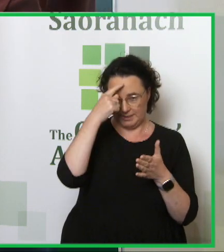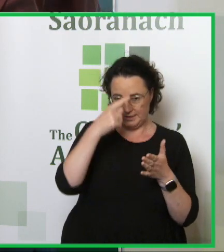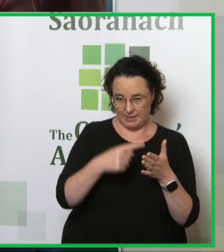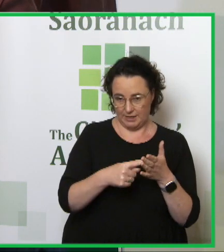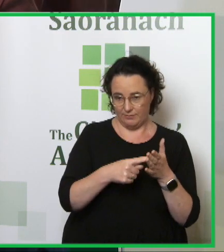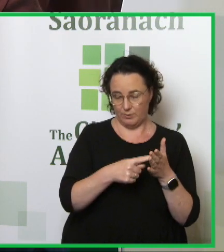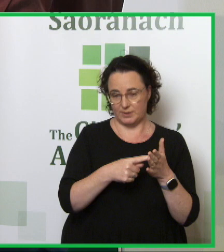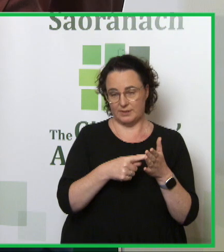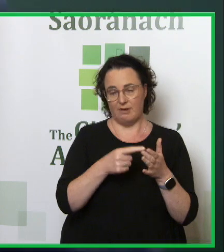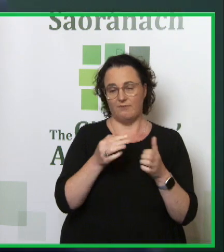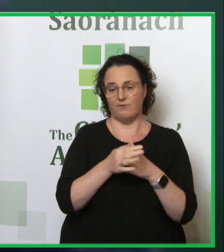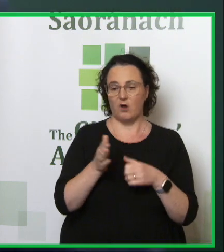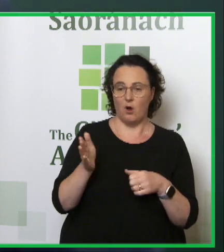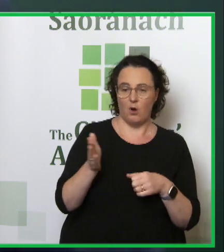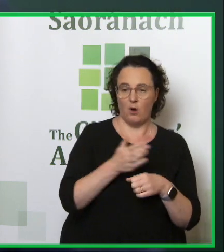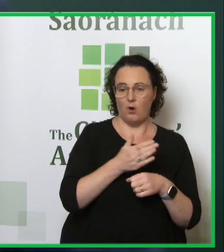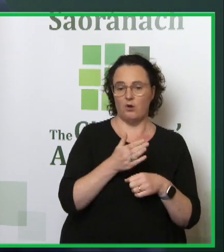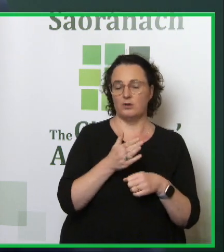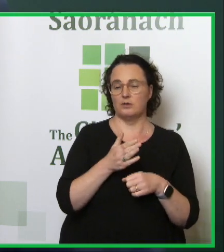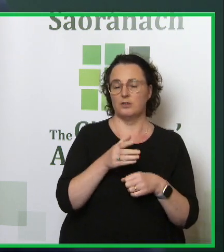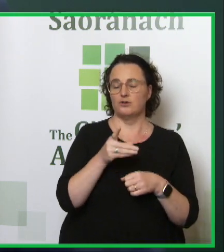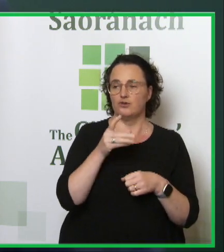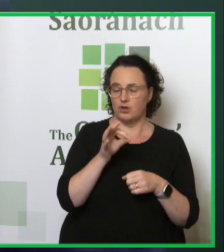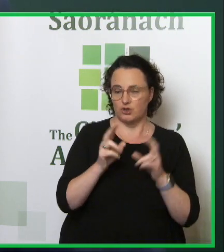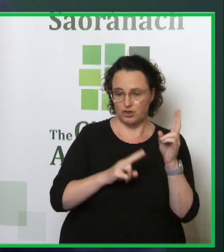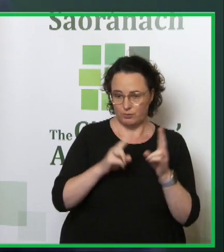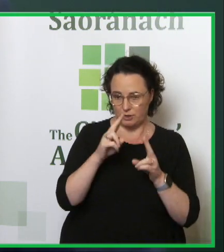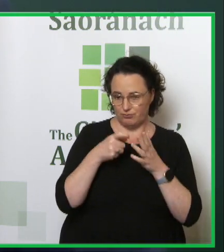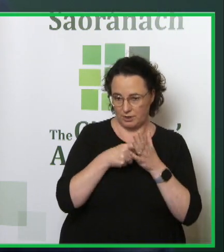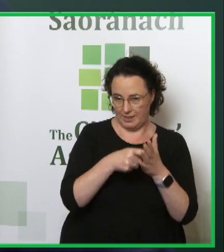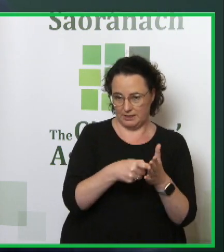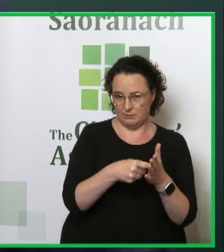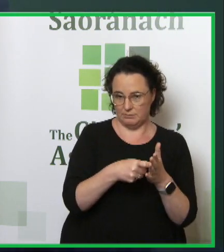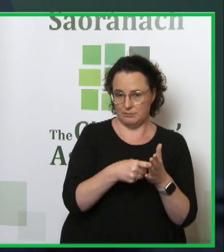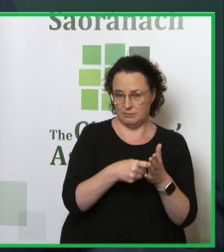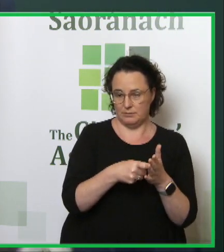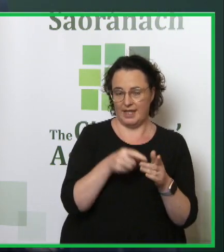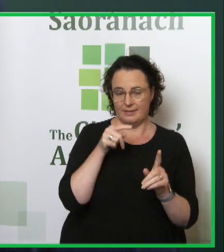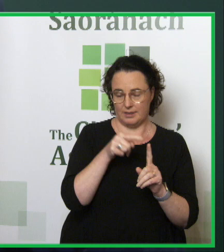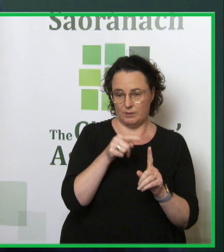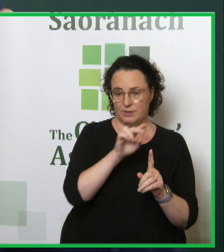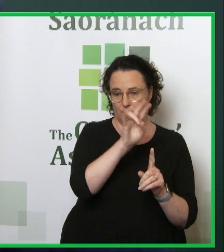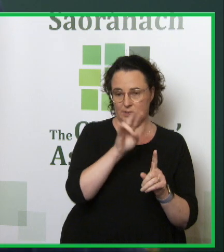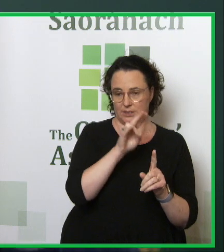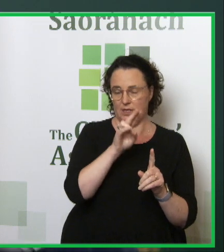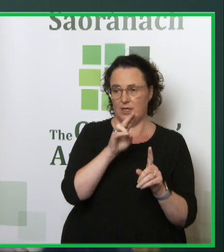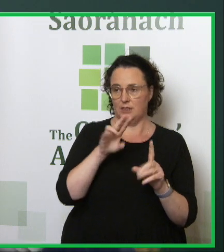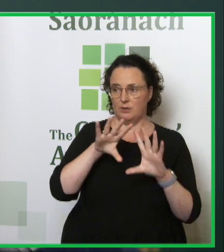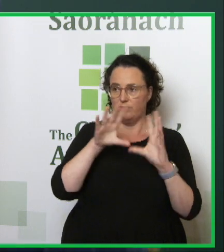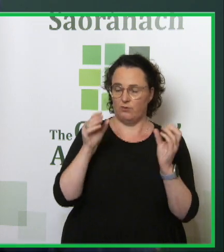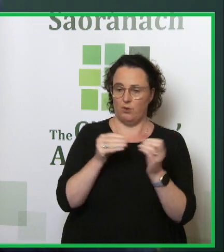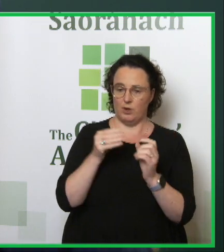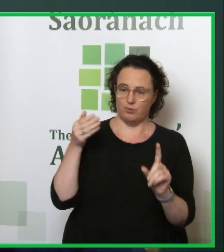all drugs should be recommended, right? So it was that universal approach to all